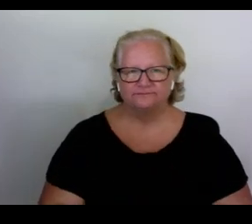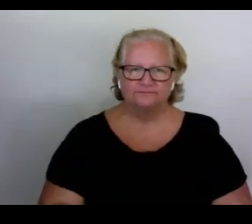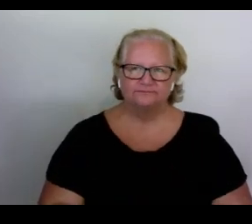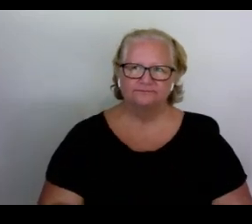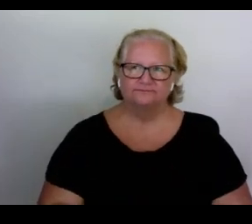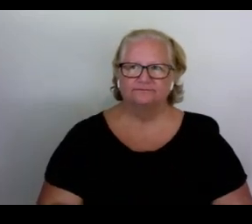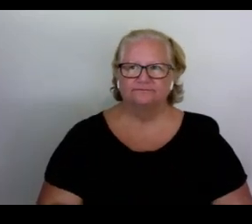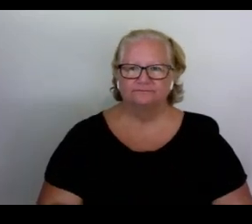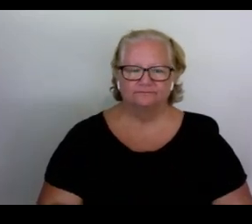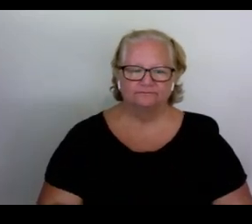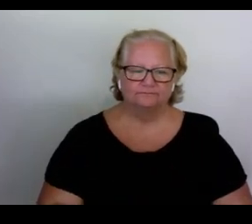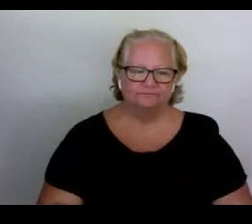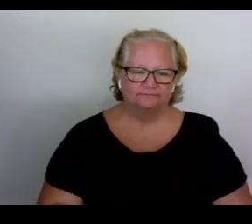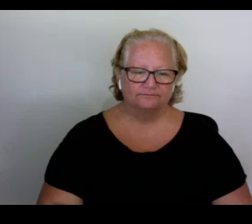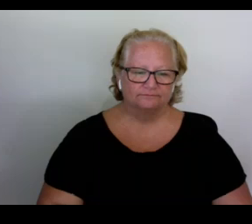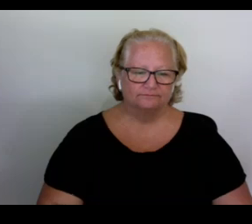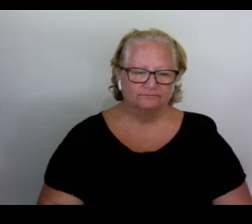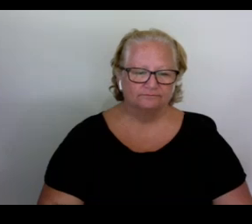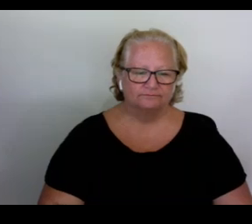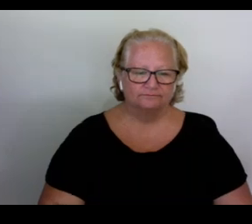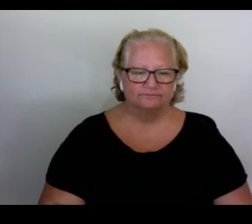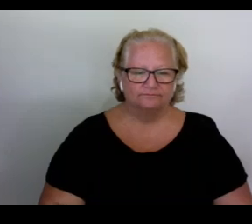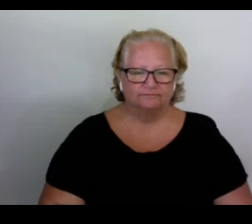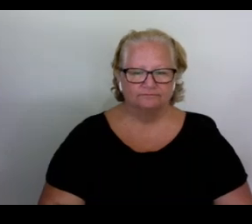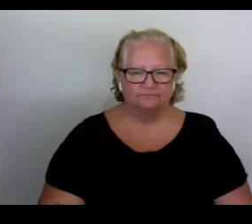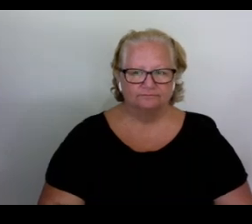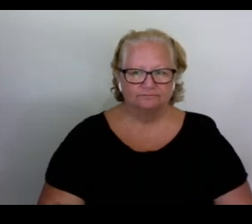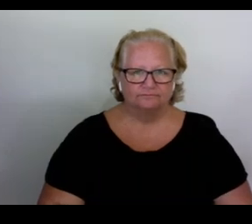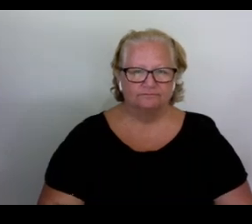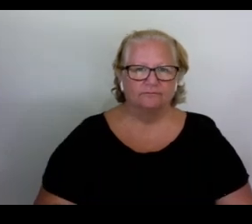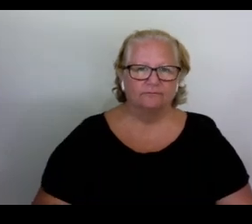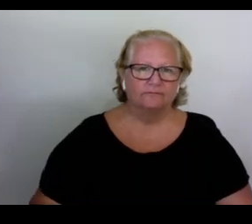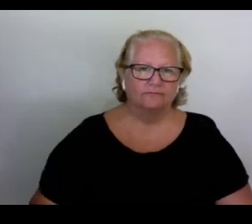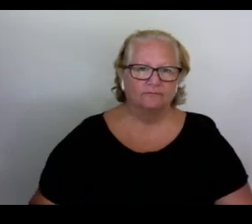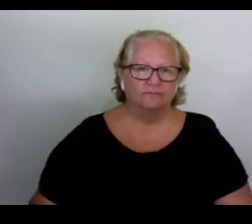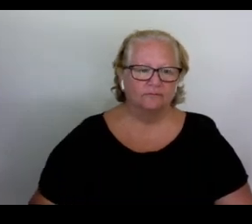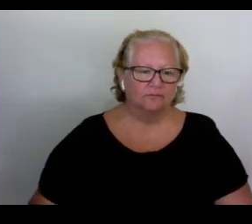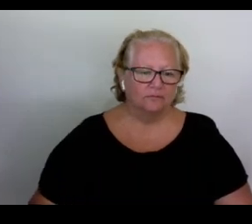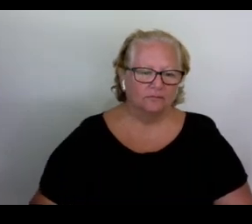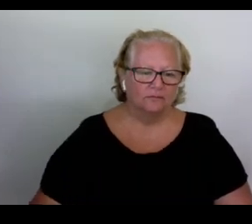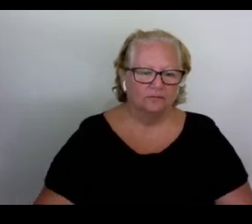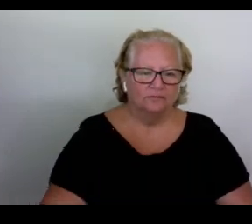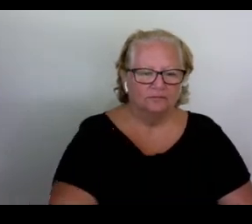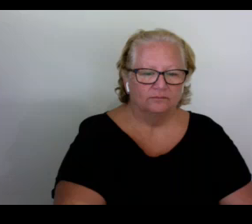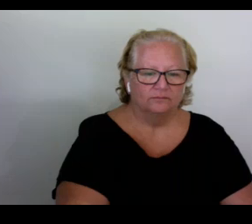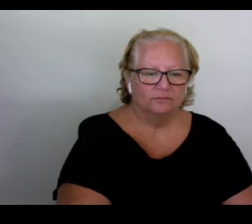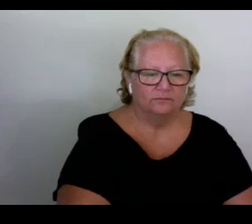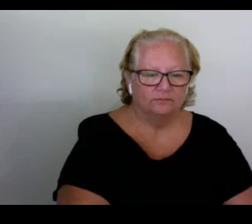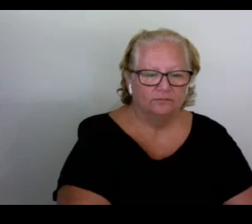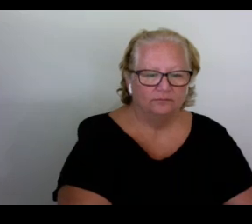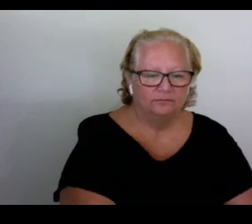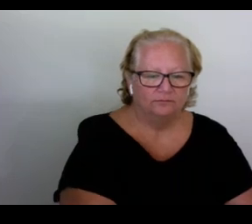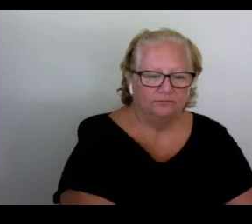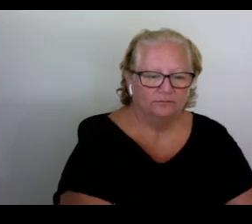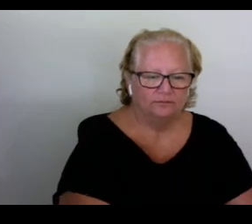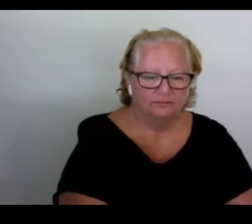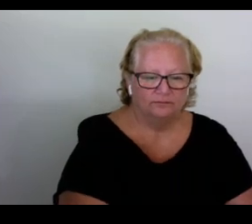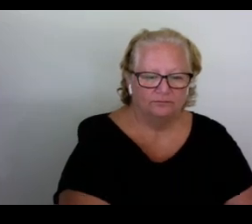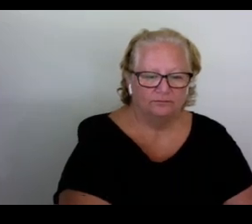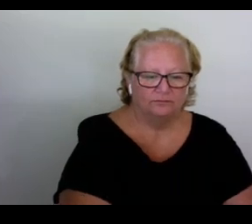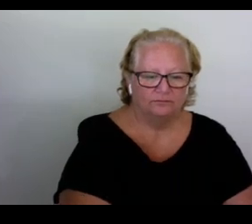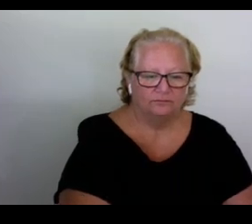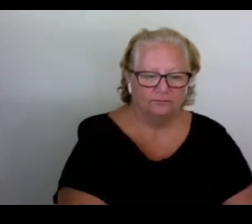All right. So I know we've got about 10 minutes to go, so we're tracking pretty well, but now's probably the time for people, if there's any